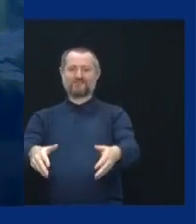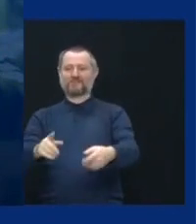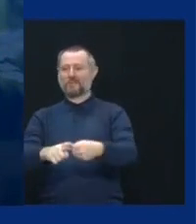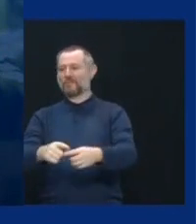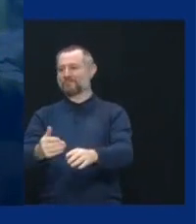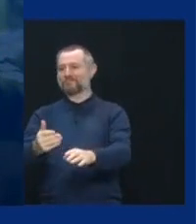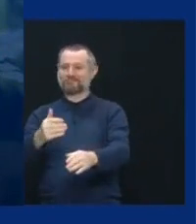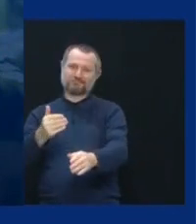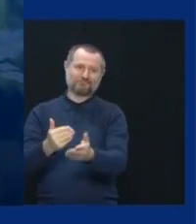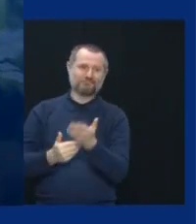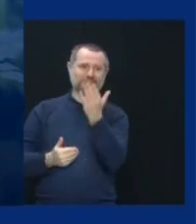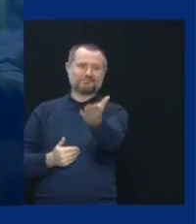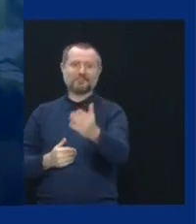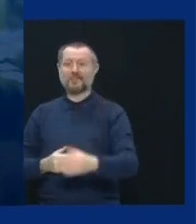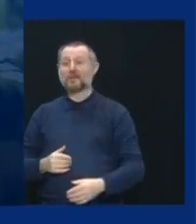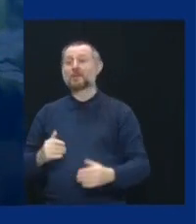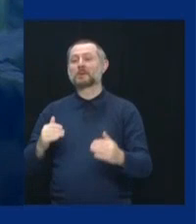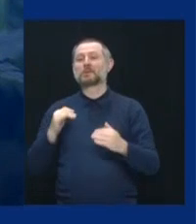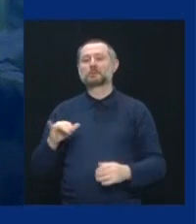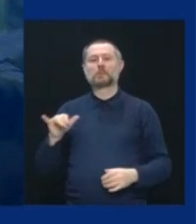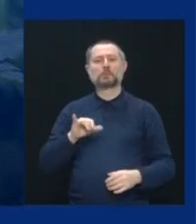We're also going to be sending